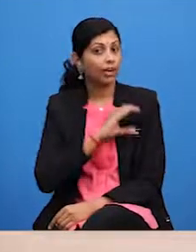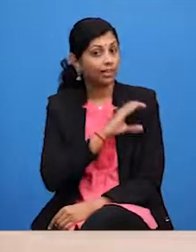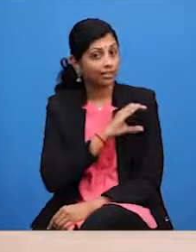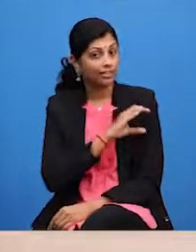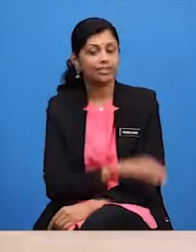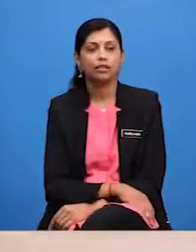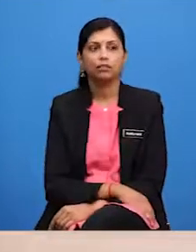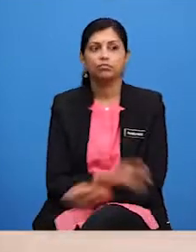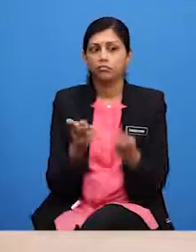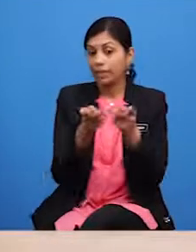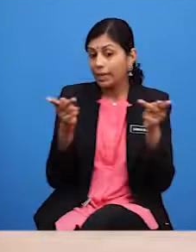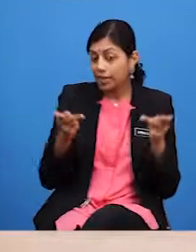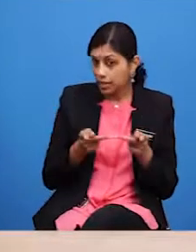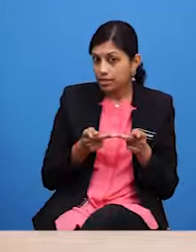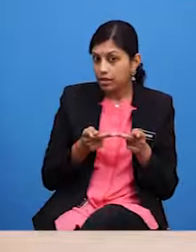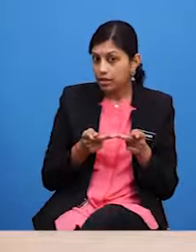place, and